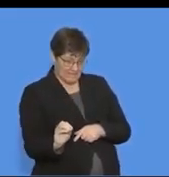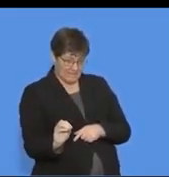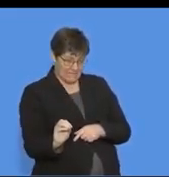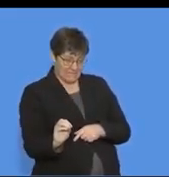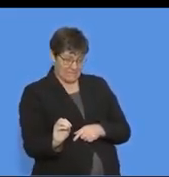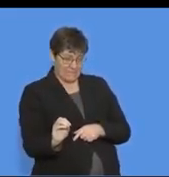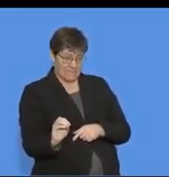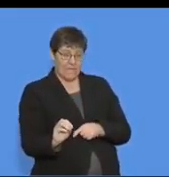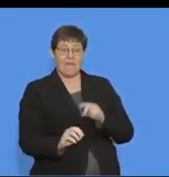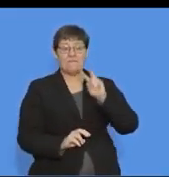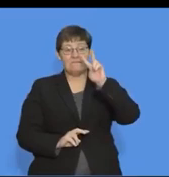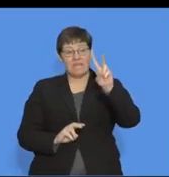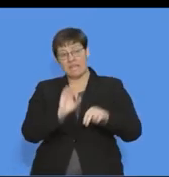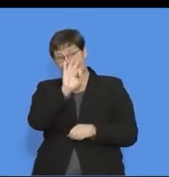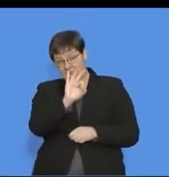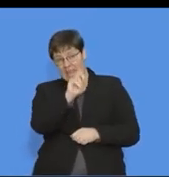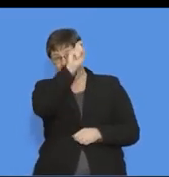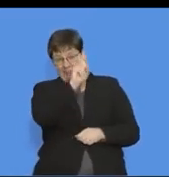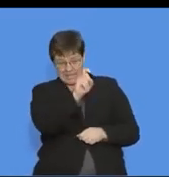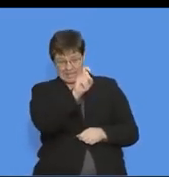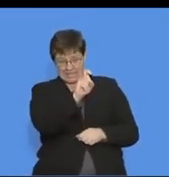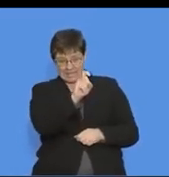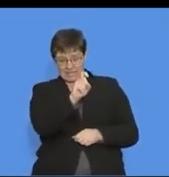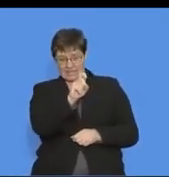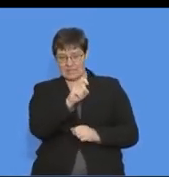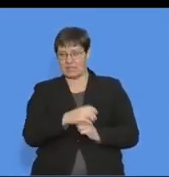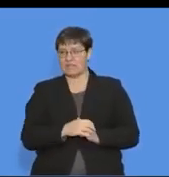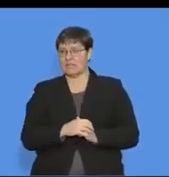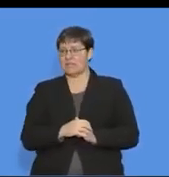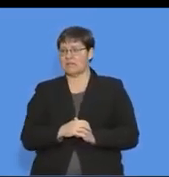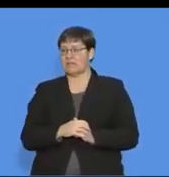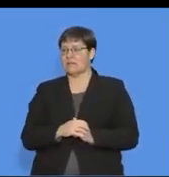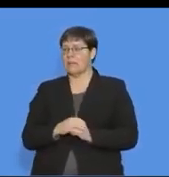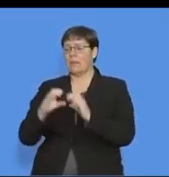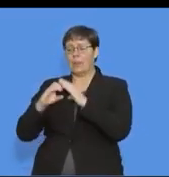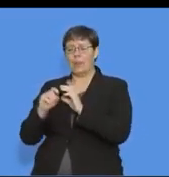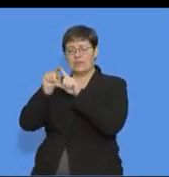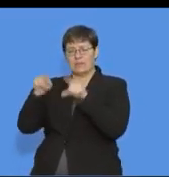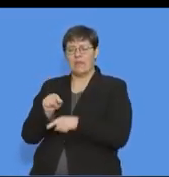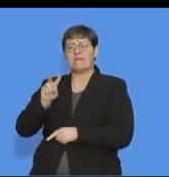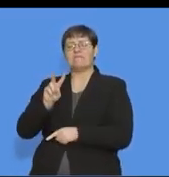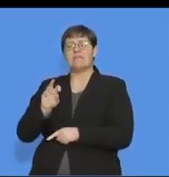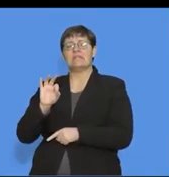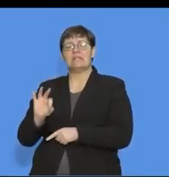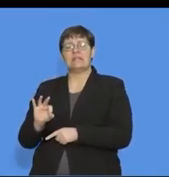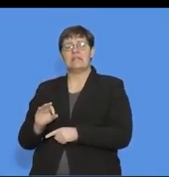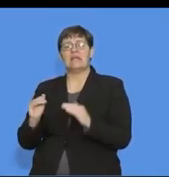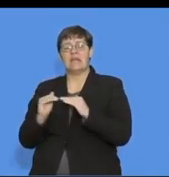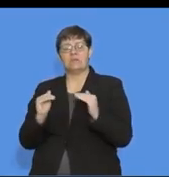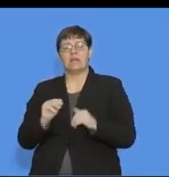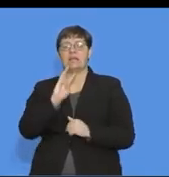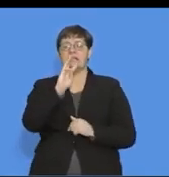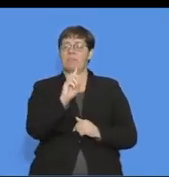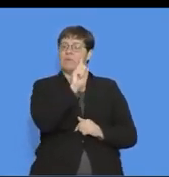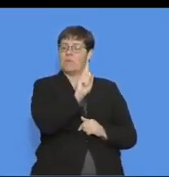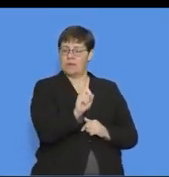x and V3 is x, in the smaller triangle, we know that V3 will be equals to W1